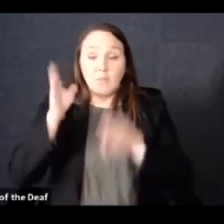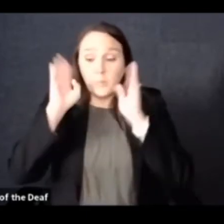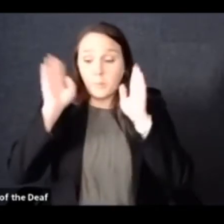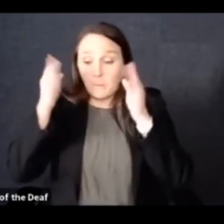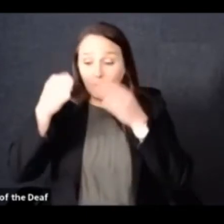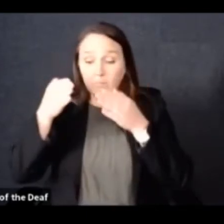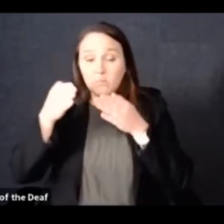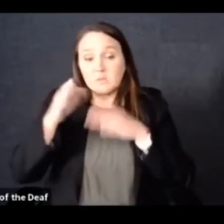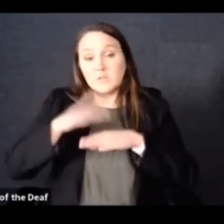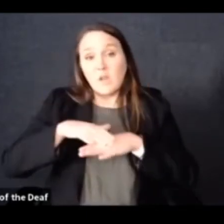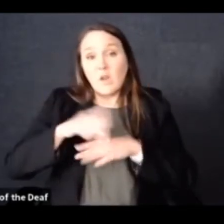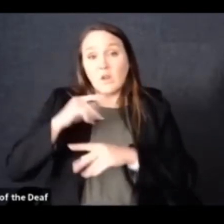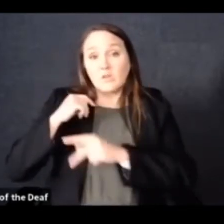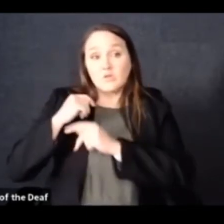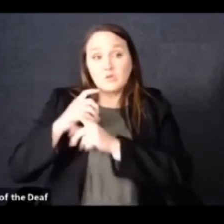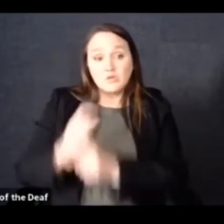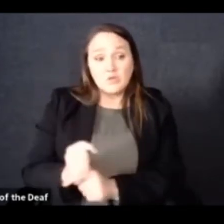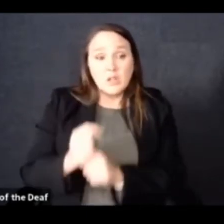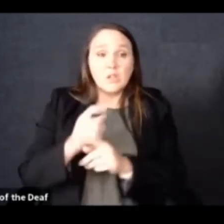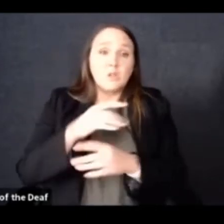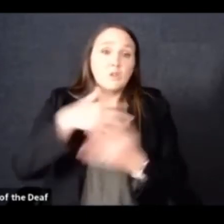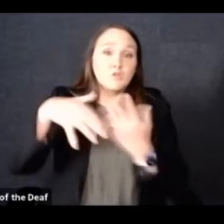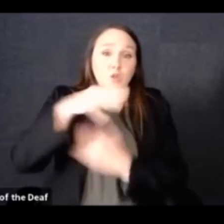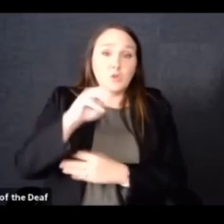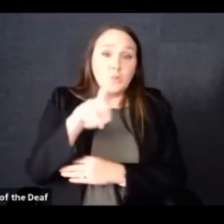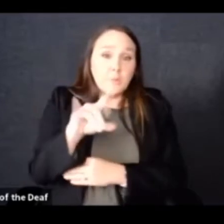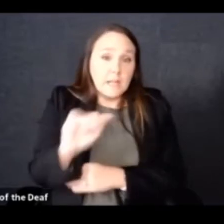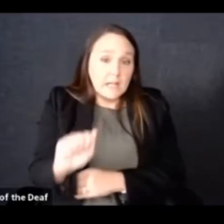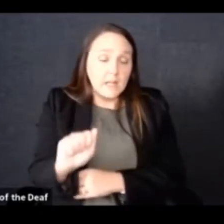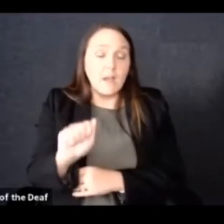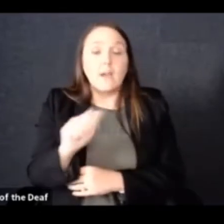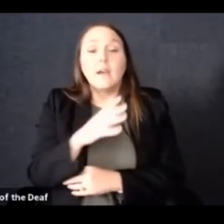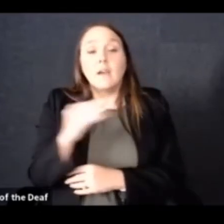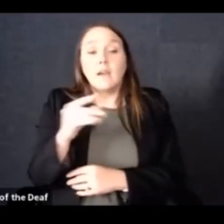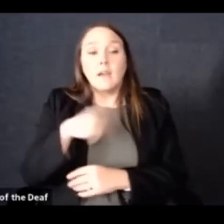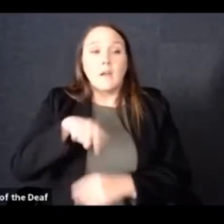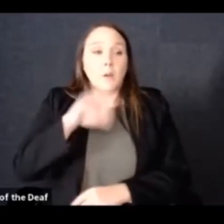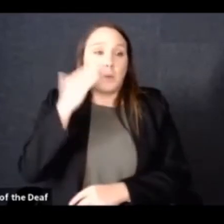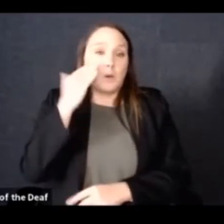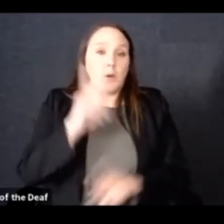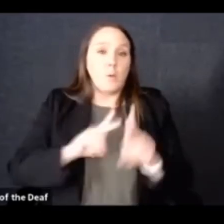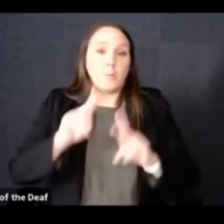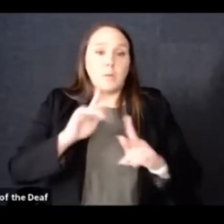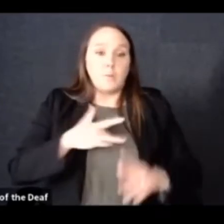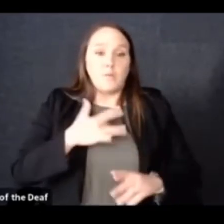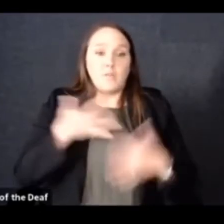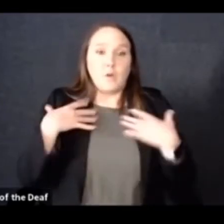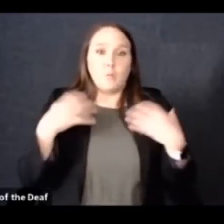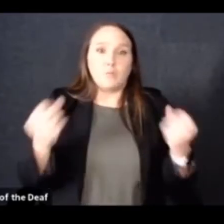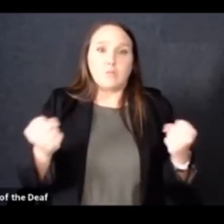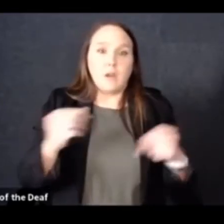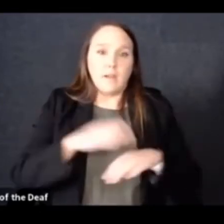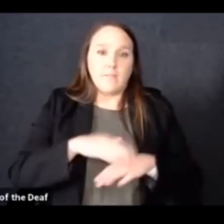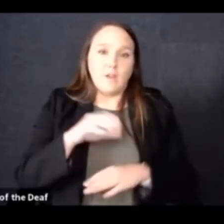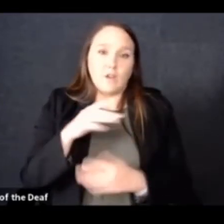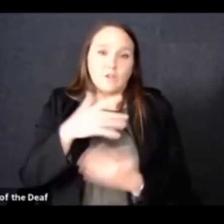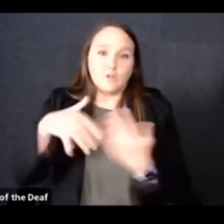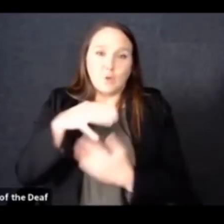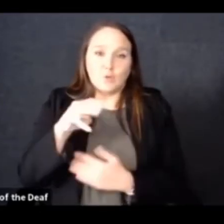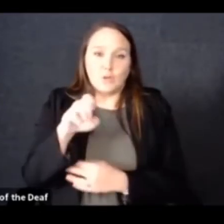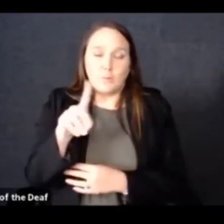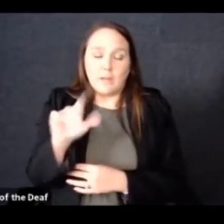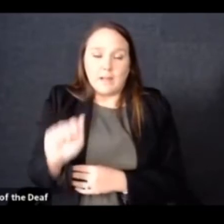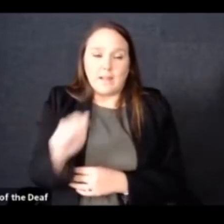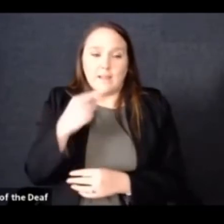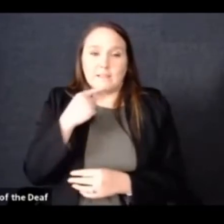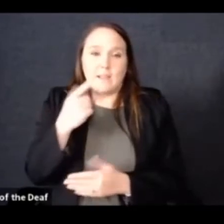to traditional media and social media. And as we all know, people feel very brave on social media to say whatever they want to say, and